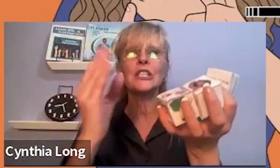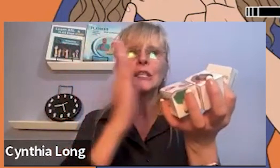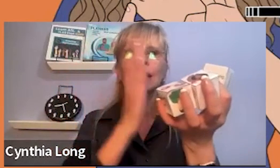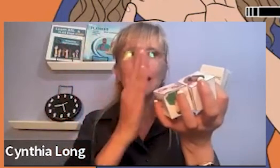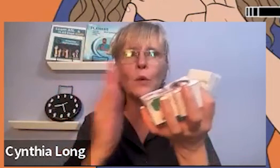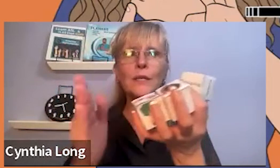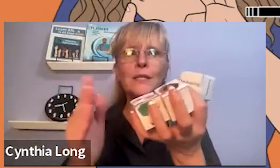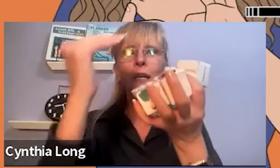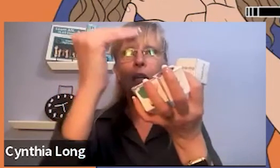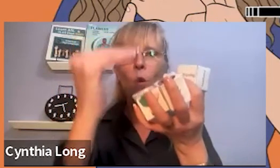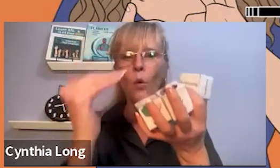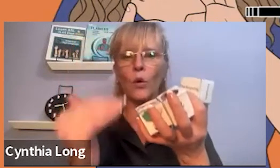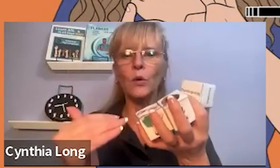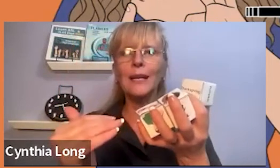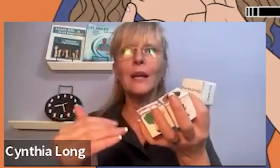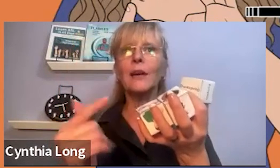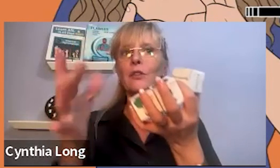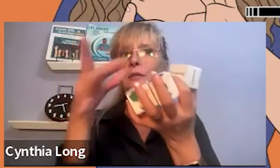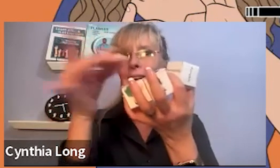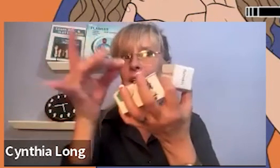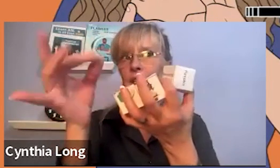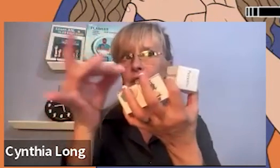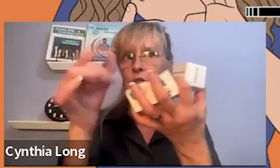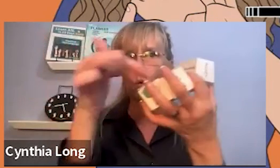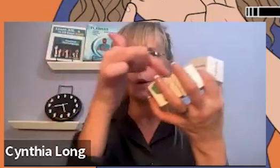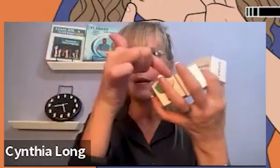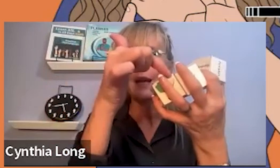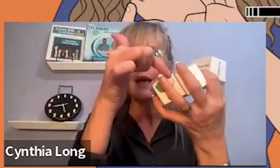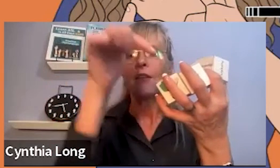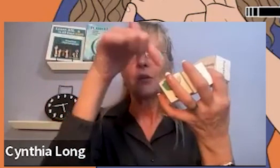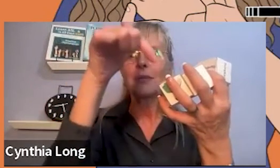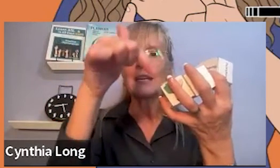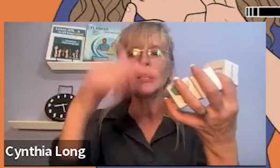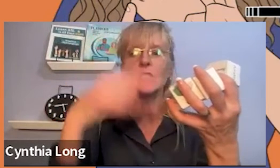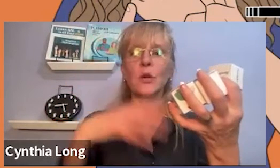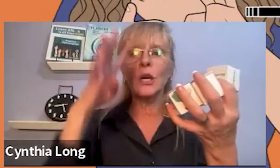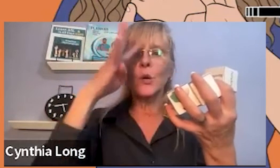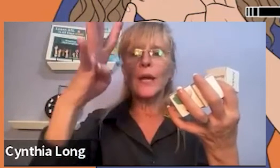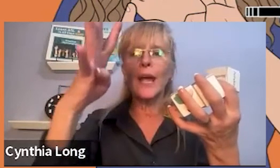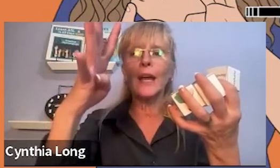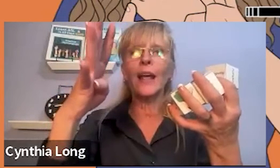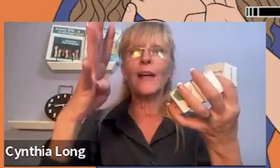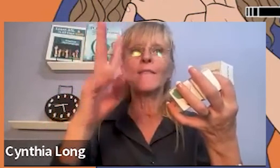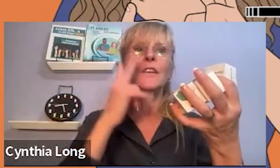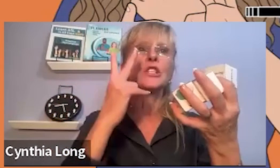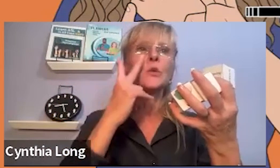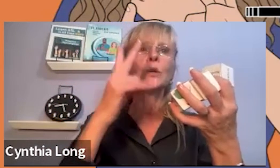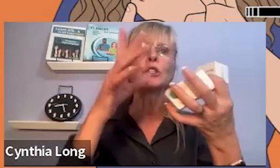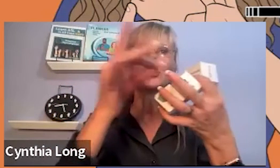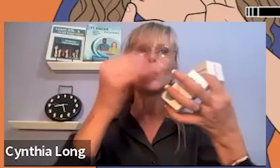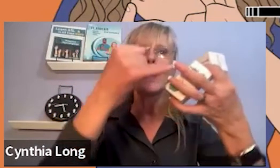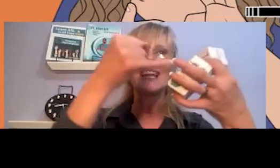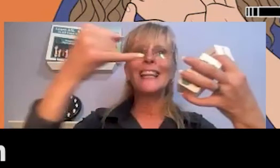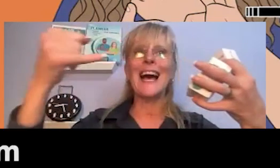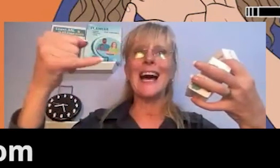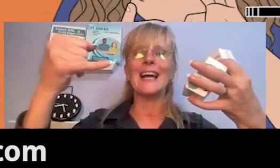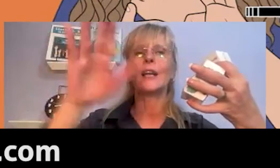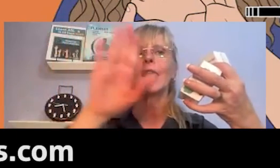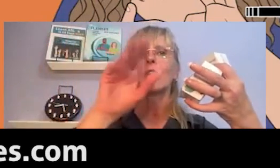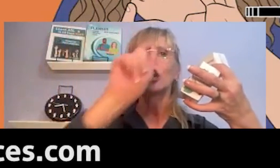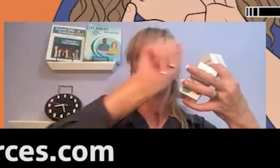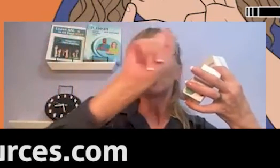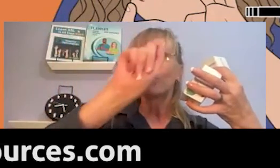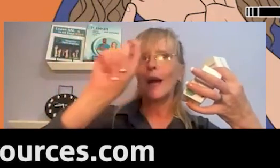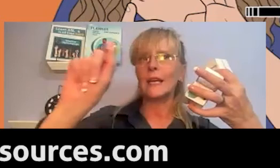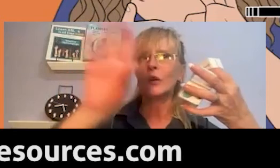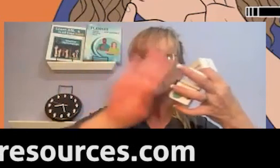can teach sequencing and ordering if you're telling a story. From these, you can create a visual storyline